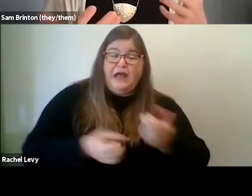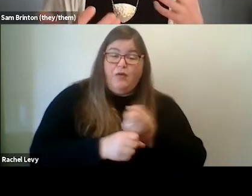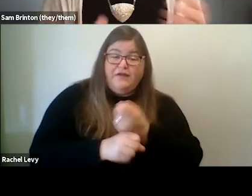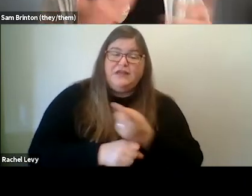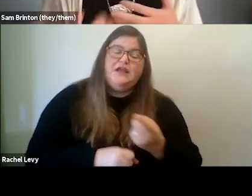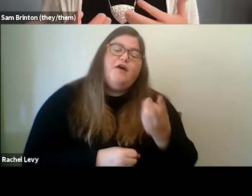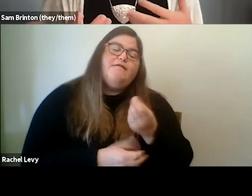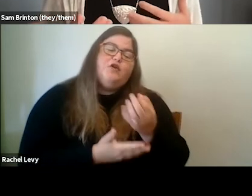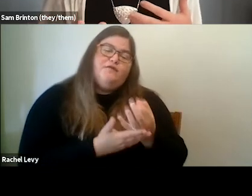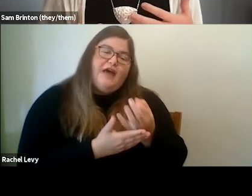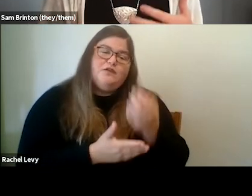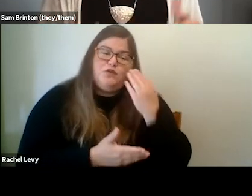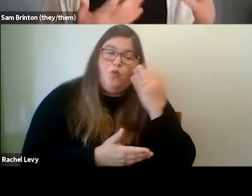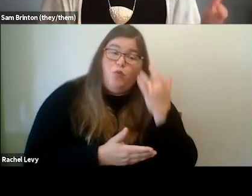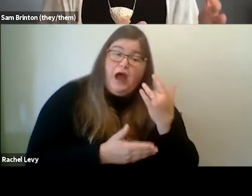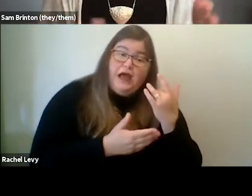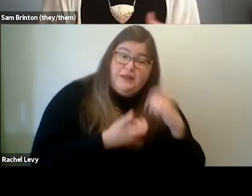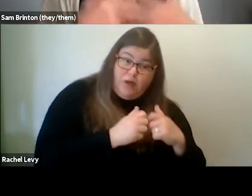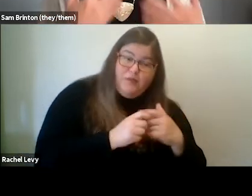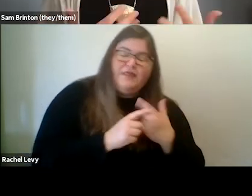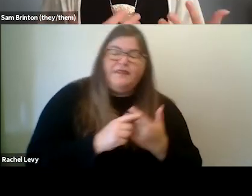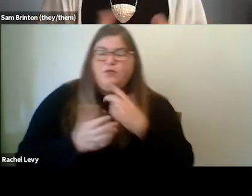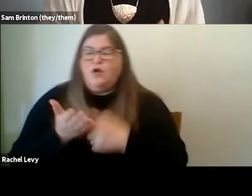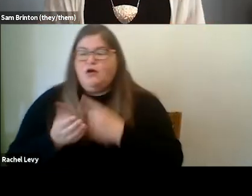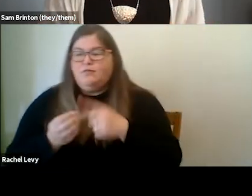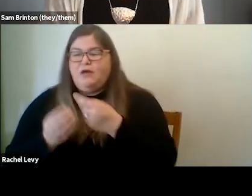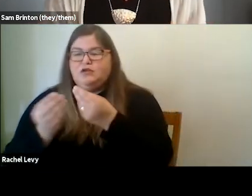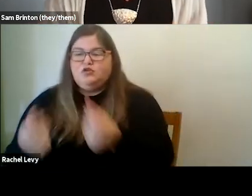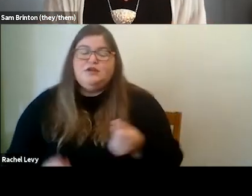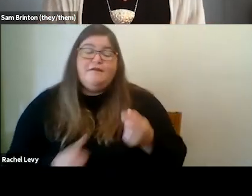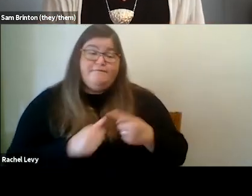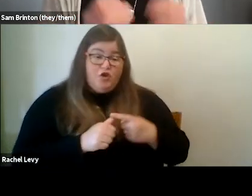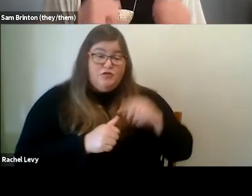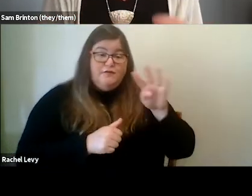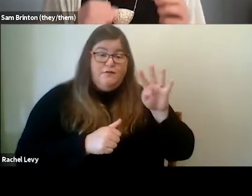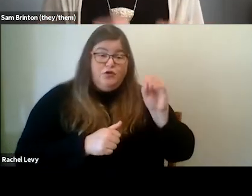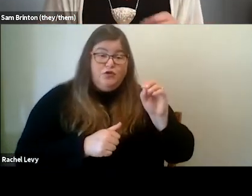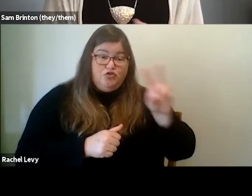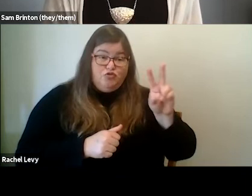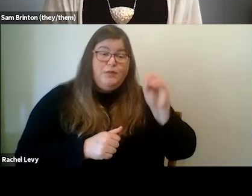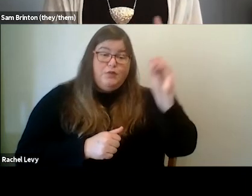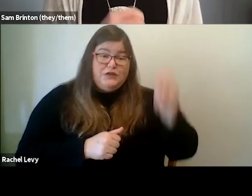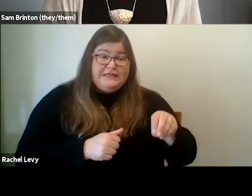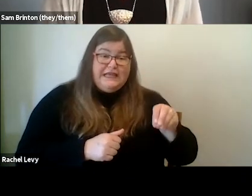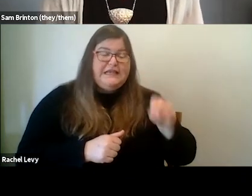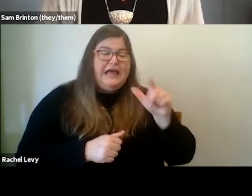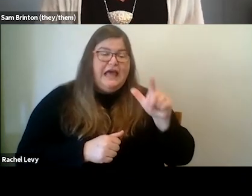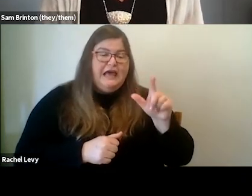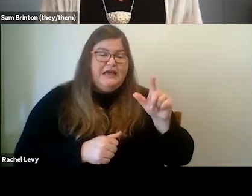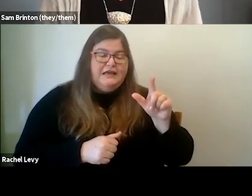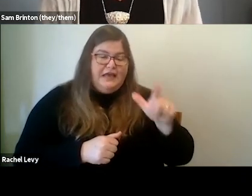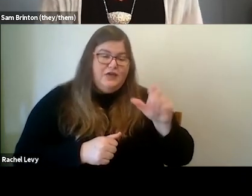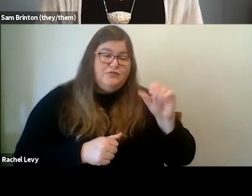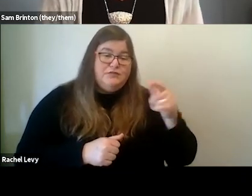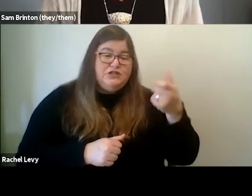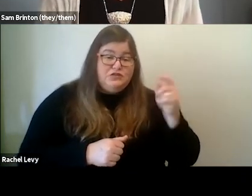there's a problem, and then we'll get into the solution. First off, 42% of LGBTQ youth seriously considered attempting suicide in